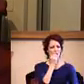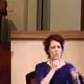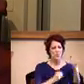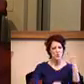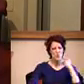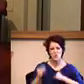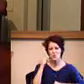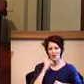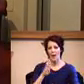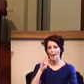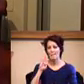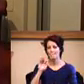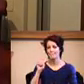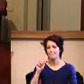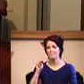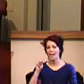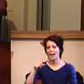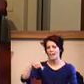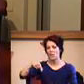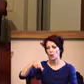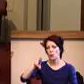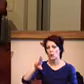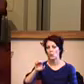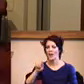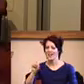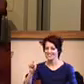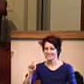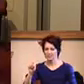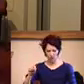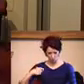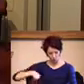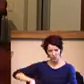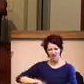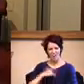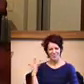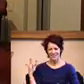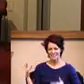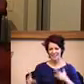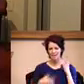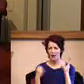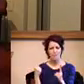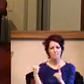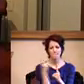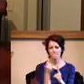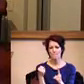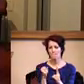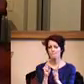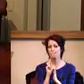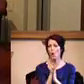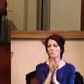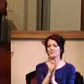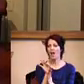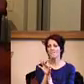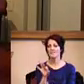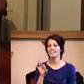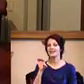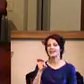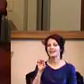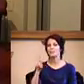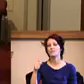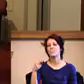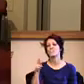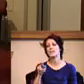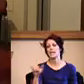we're invited to allow the gift of epiphany to change us this morning and to find that blessing that only you